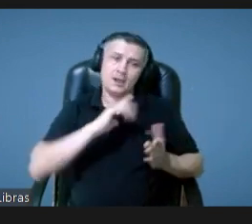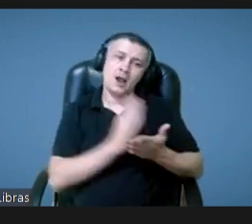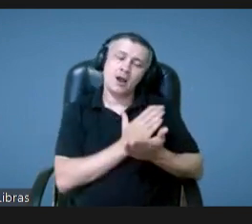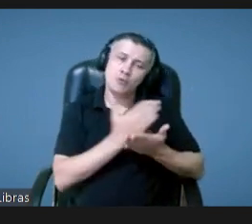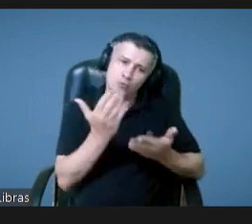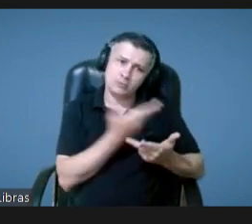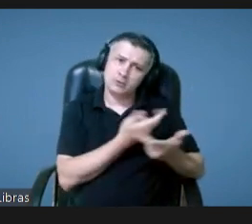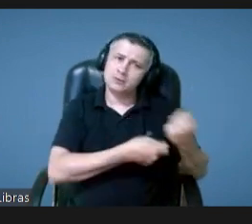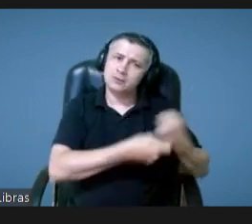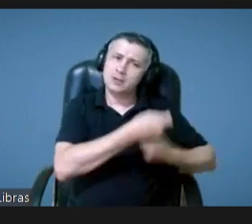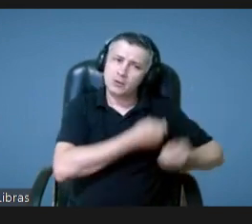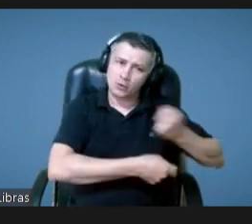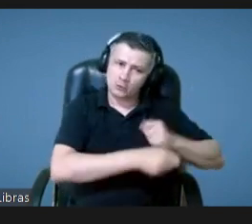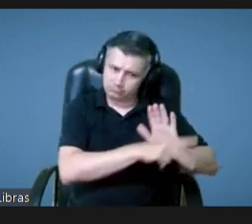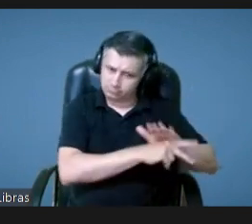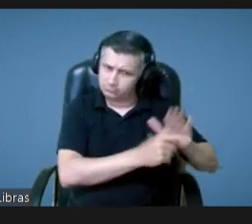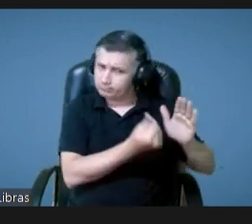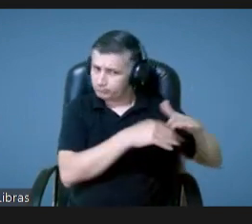inventory.